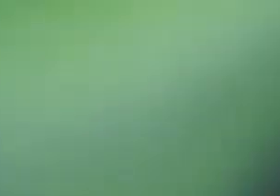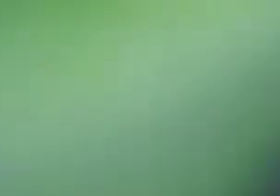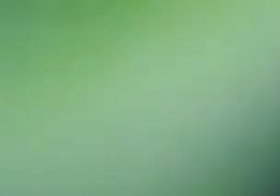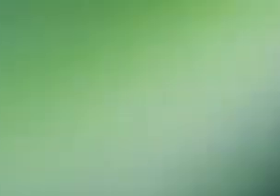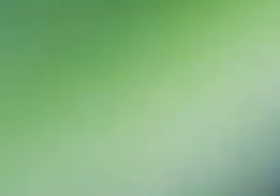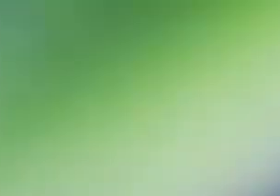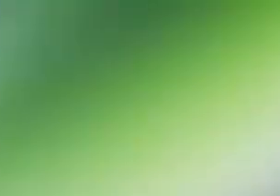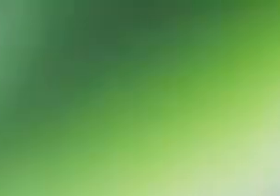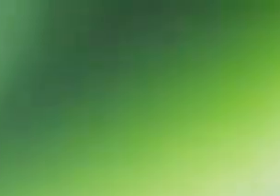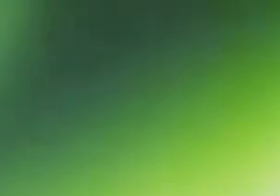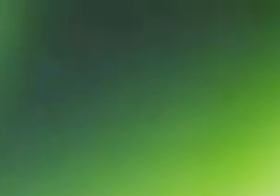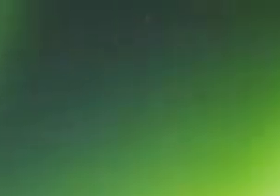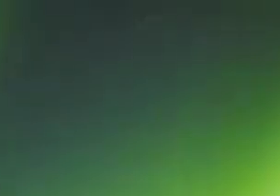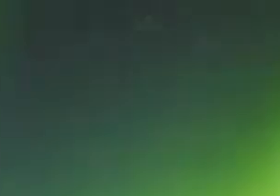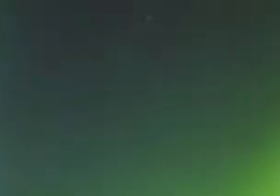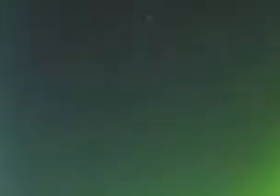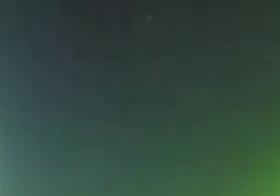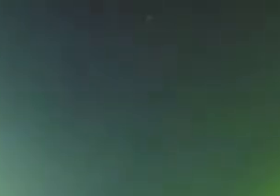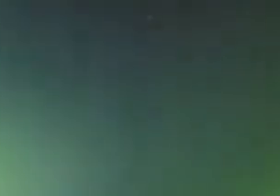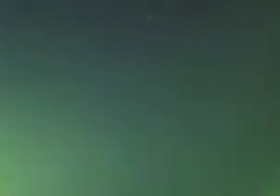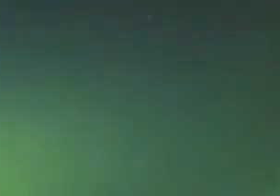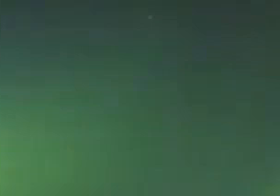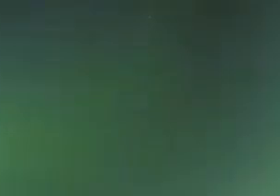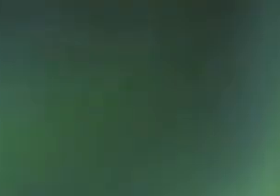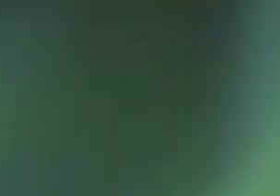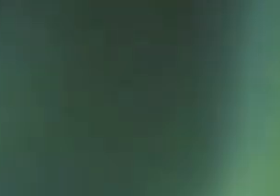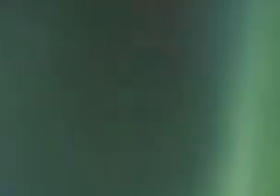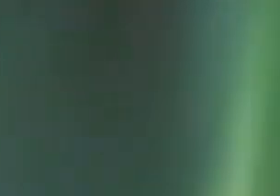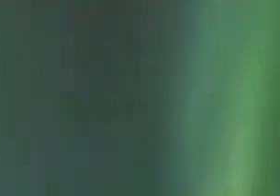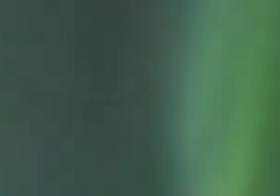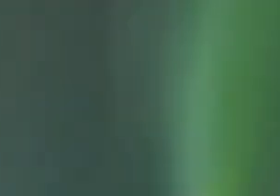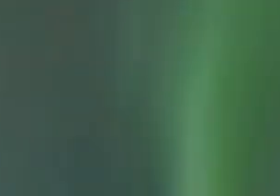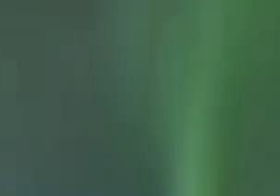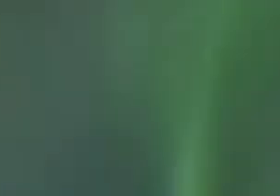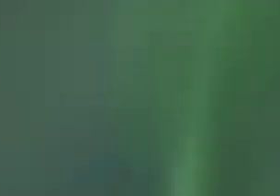with that, thank you and have a good day. And wish you the best, and please reach out to us.